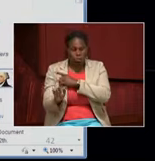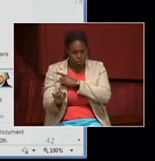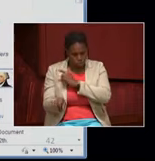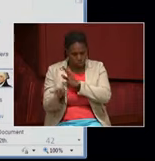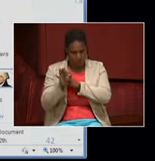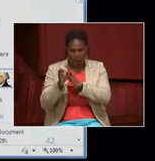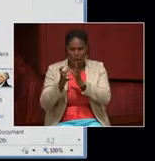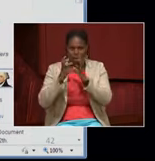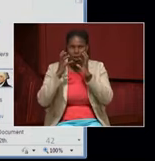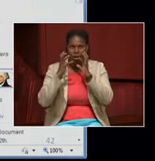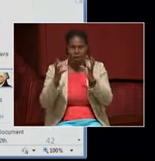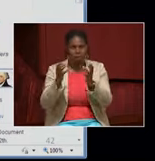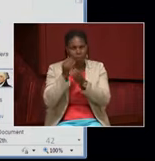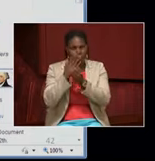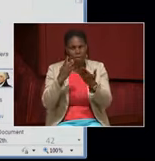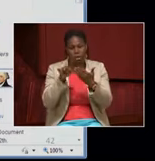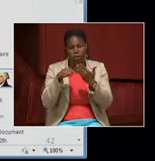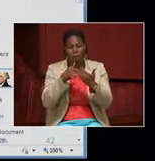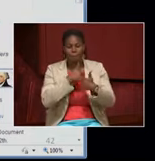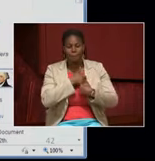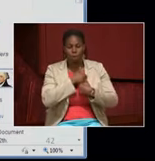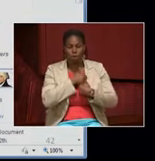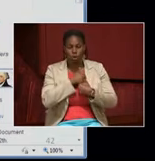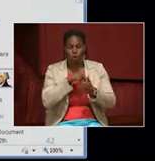information about military records.